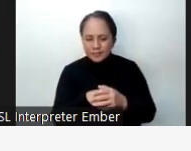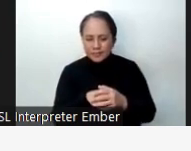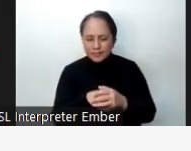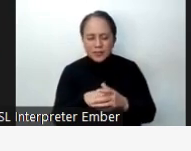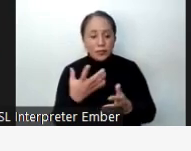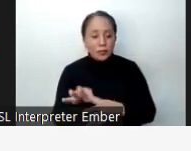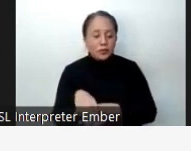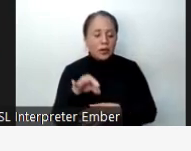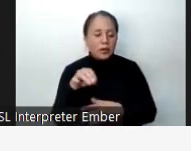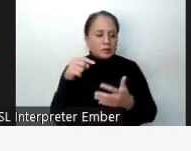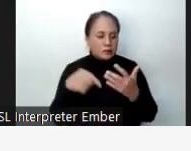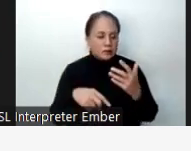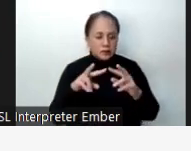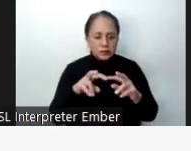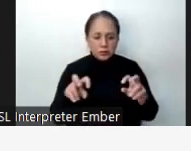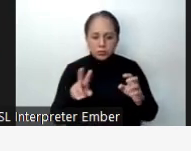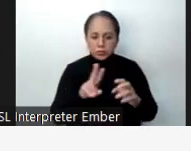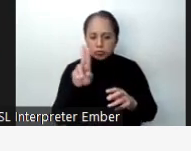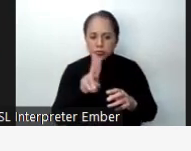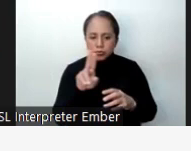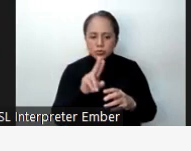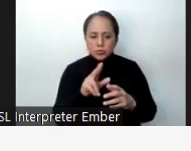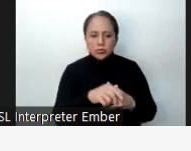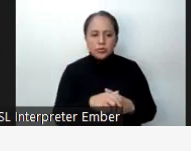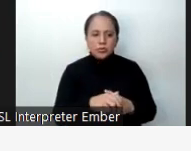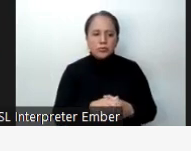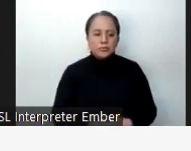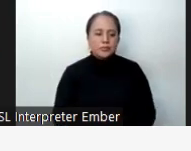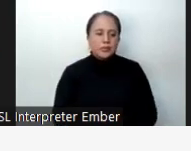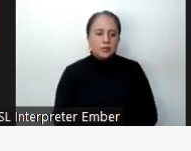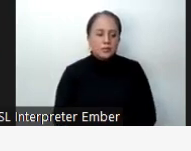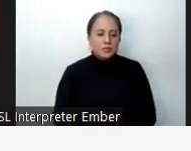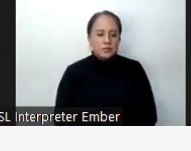We found that these studies mostly use the following lenses: